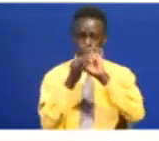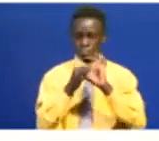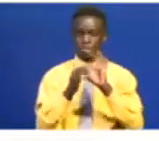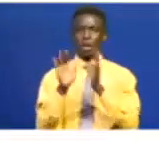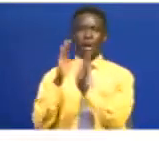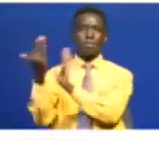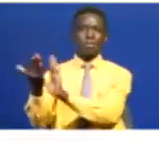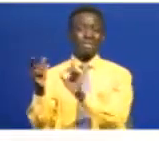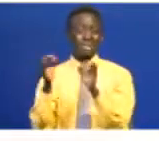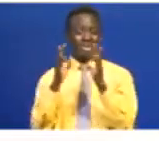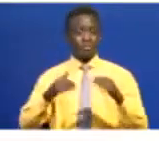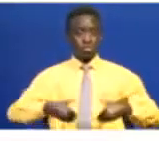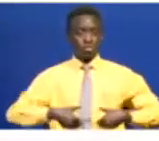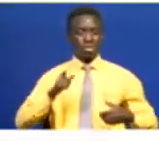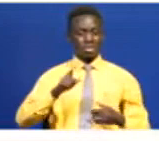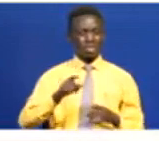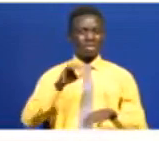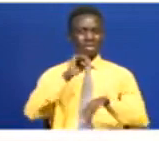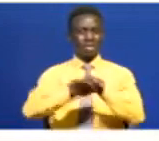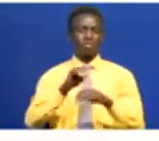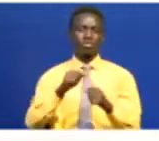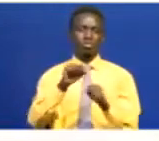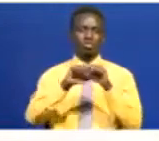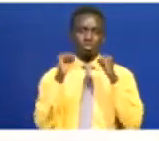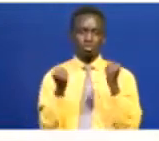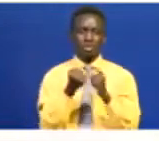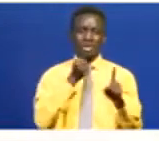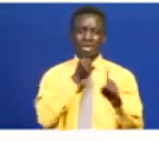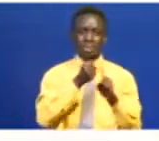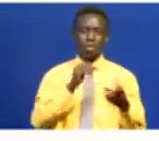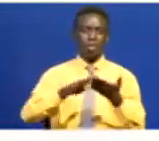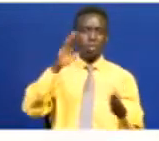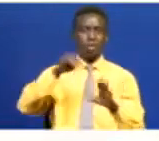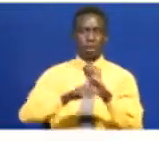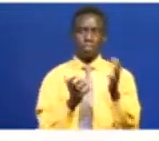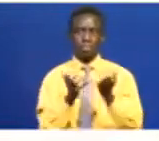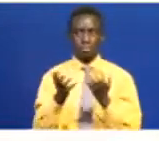social impact and furthermore in business. Alan Aoko, Prime Edition.